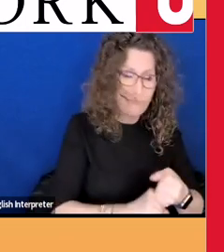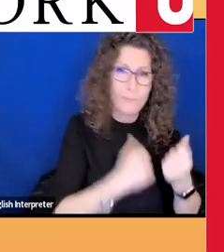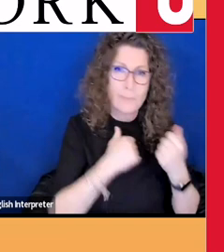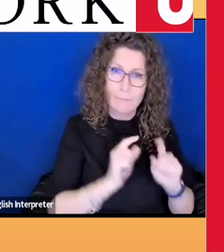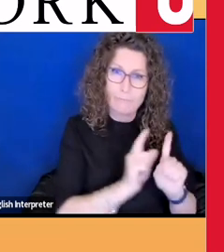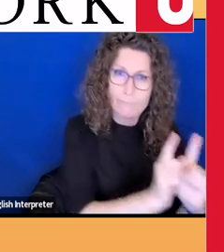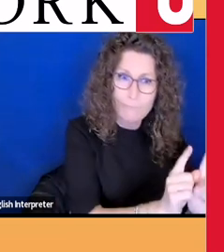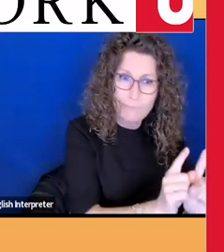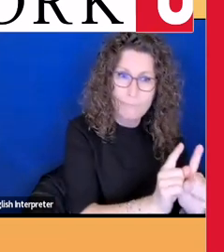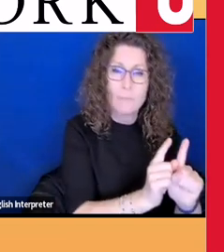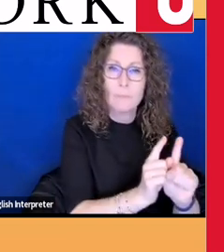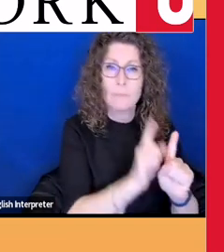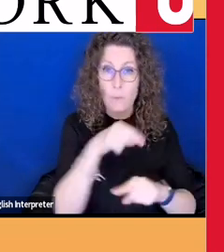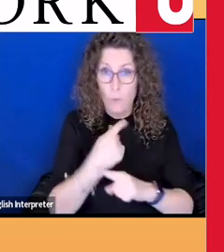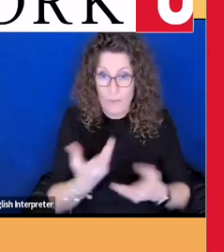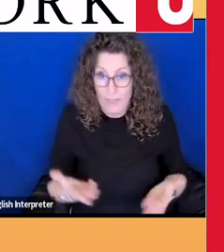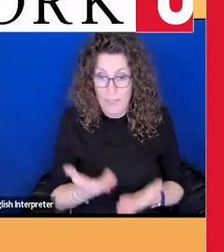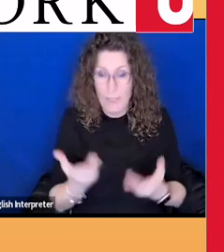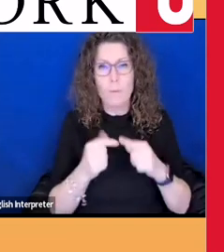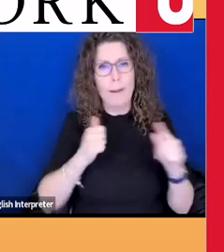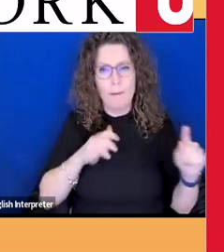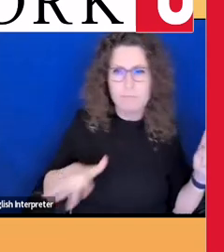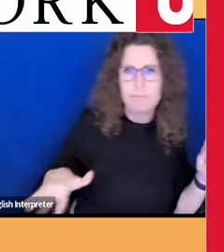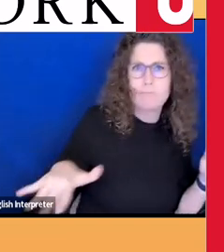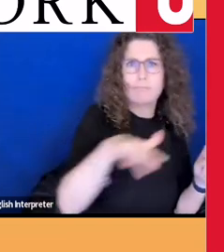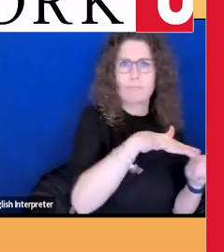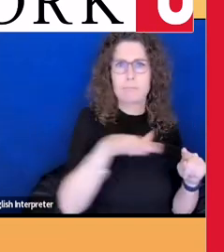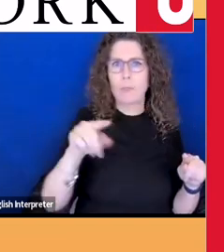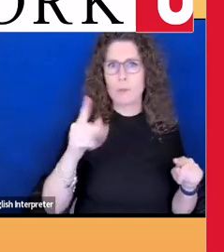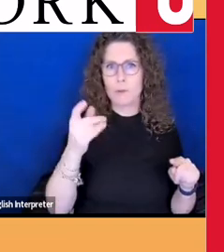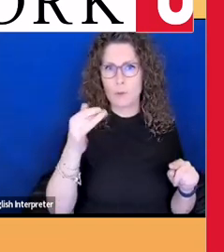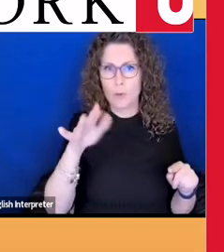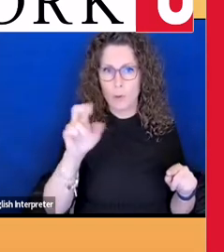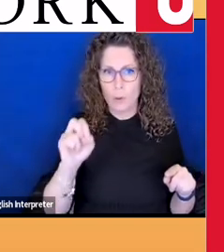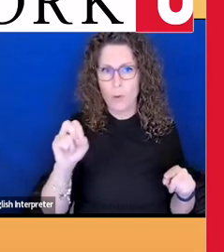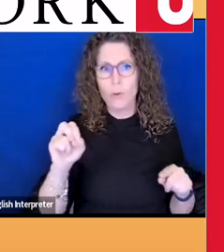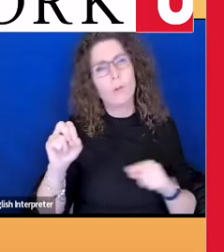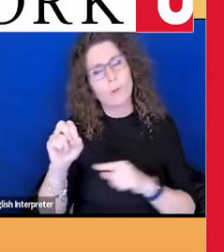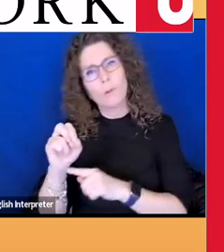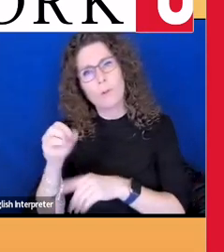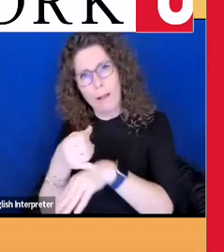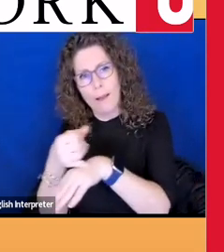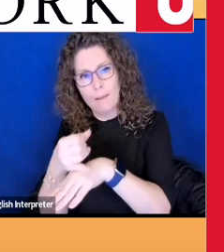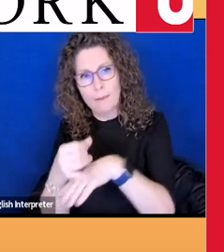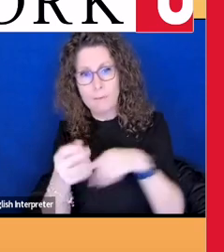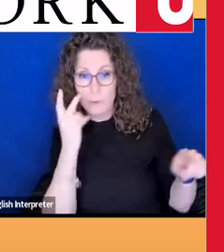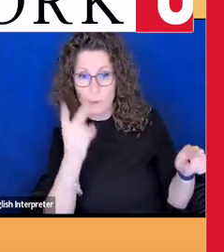across Turtle Island and the Abya Yala. This is an image of the Abya Yala.